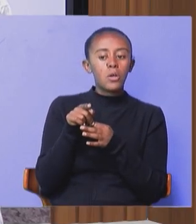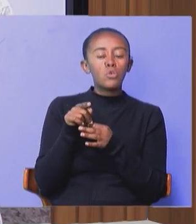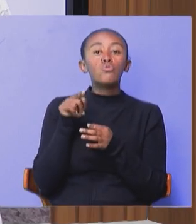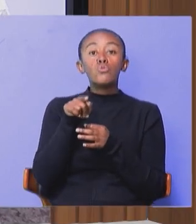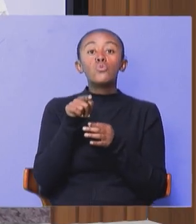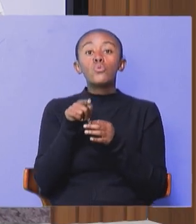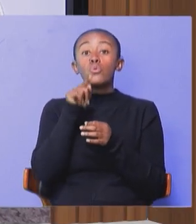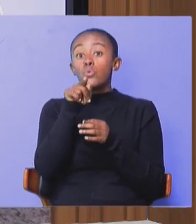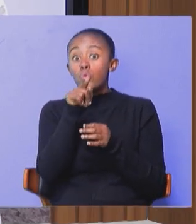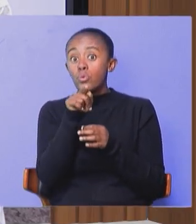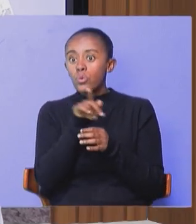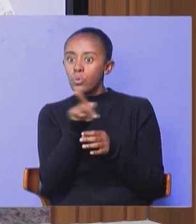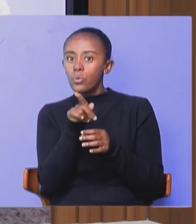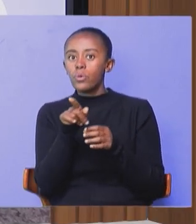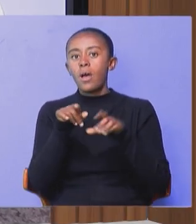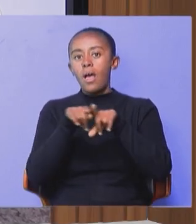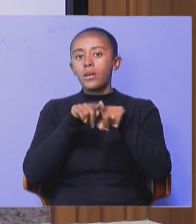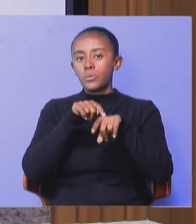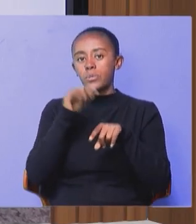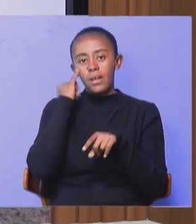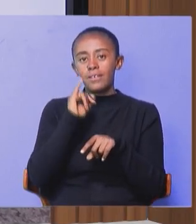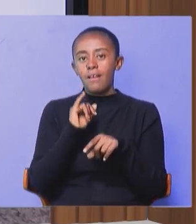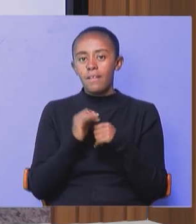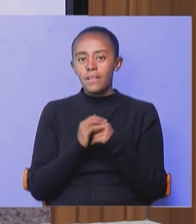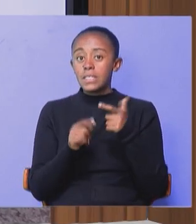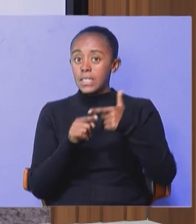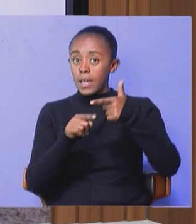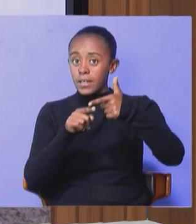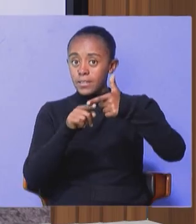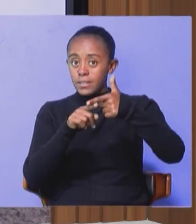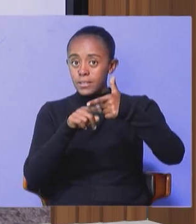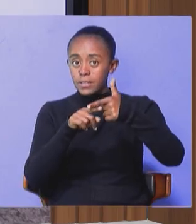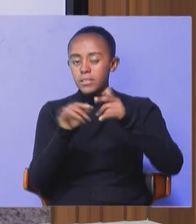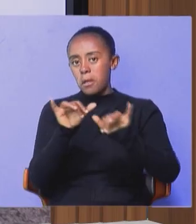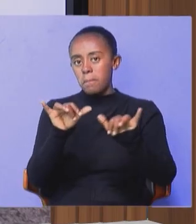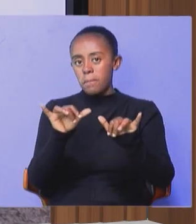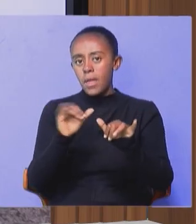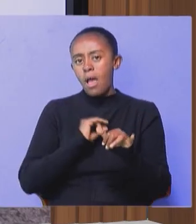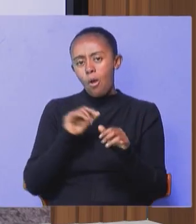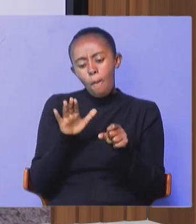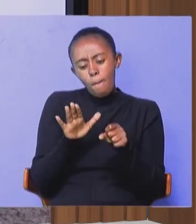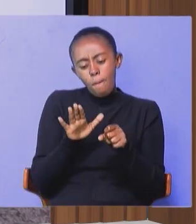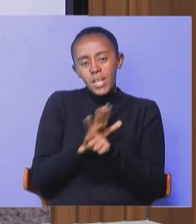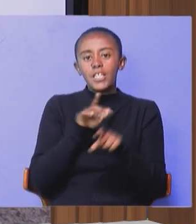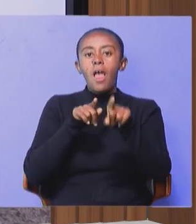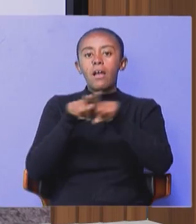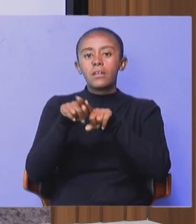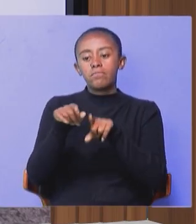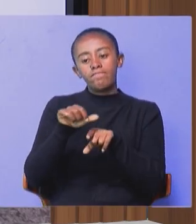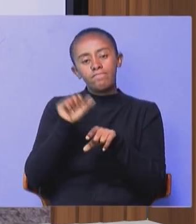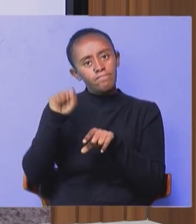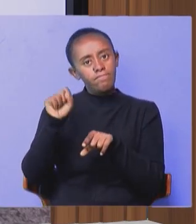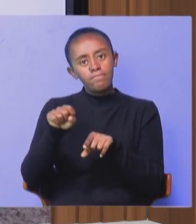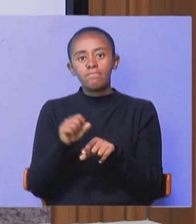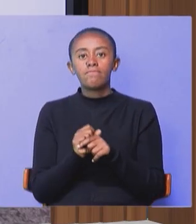agree with that person's idea so far. The second one, again, the same. I completely agree. If you use